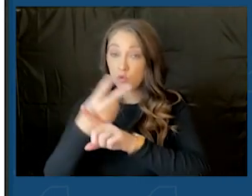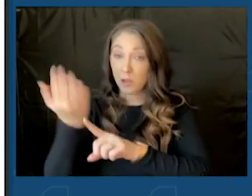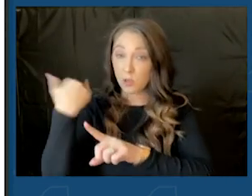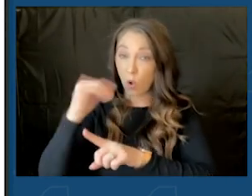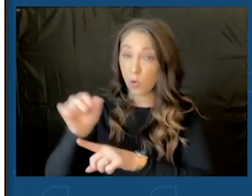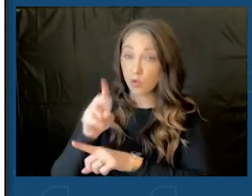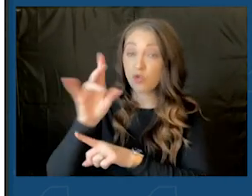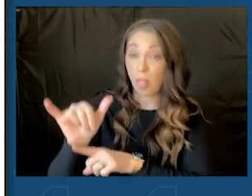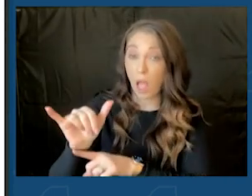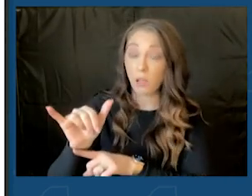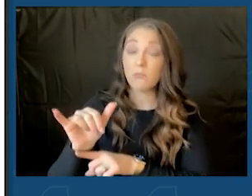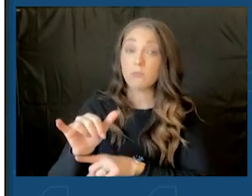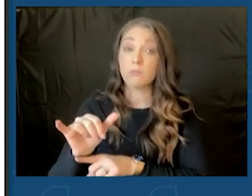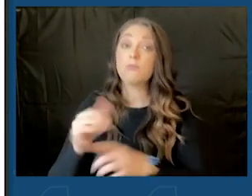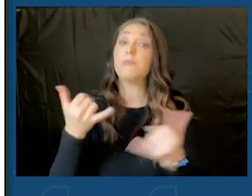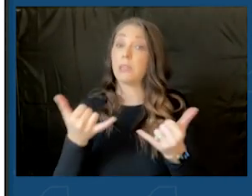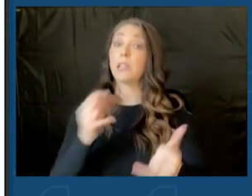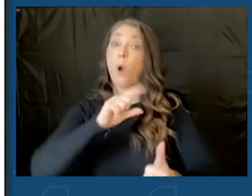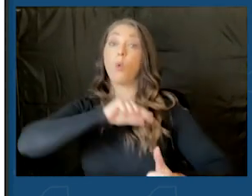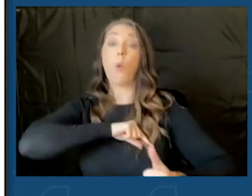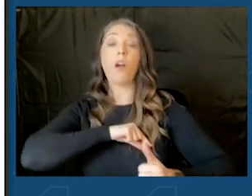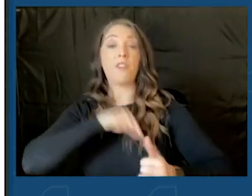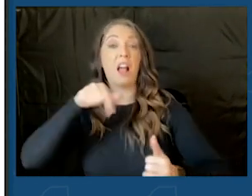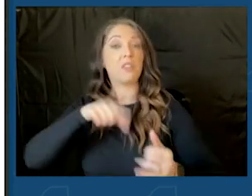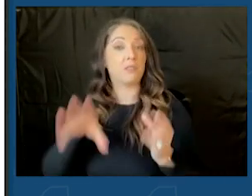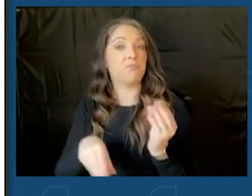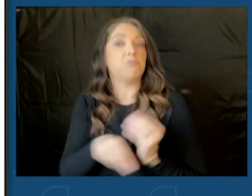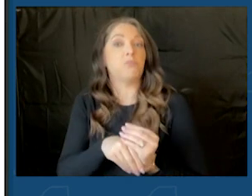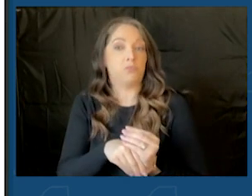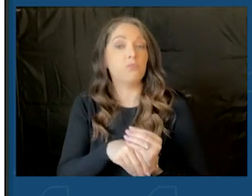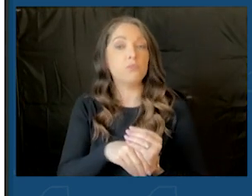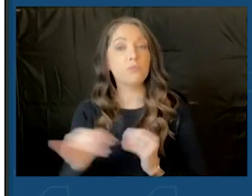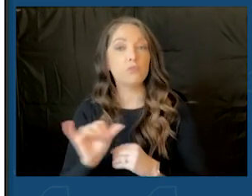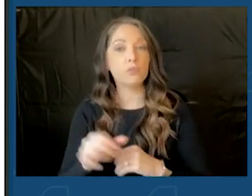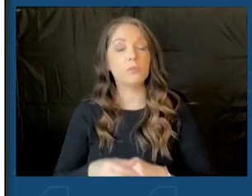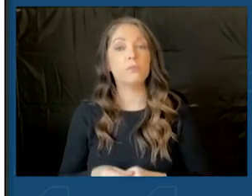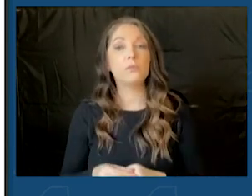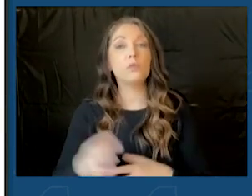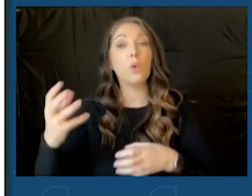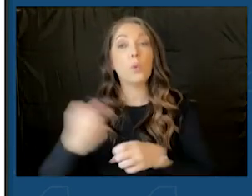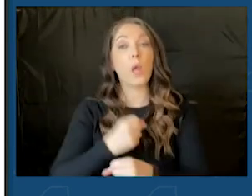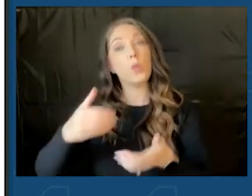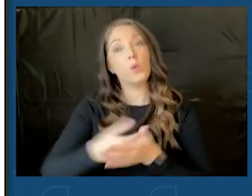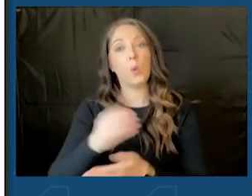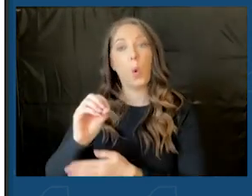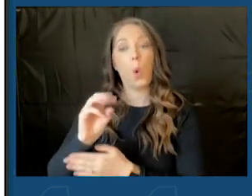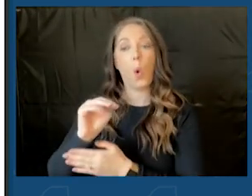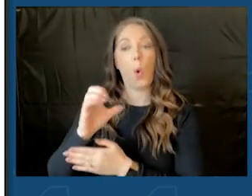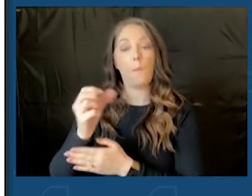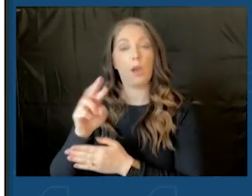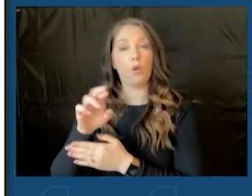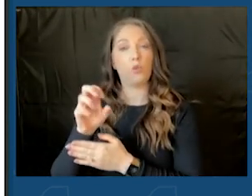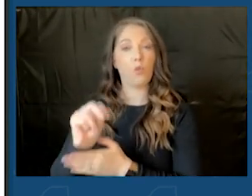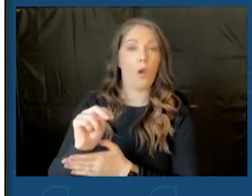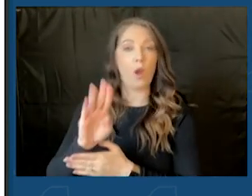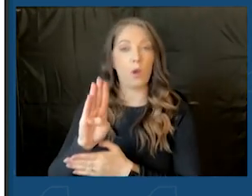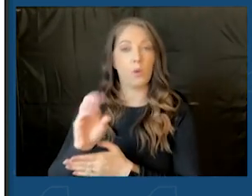you are now eligible to get this one as well. So get the new Omicron booster. And we're also going to be talking